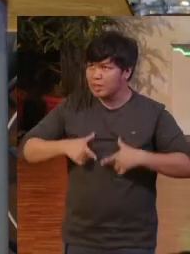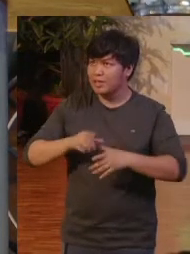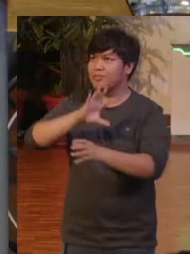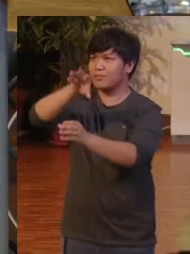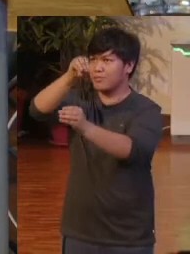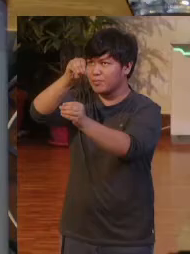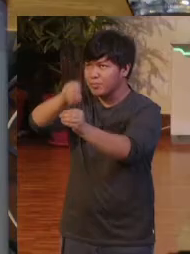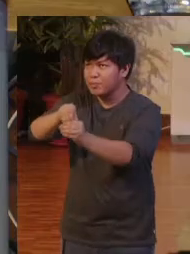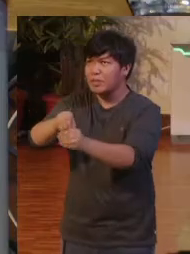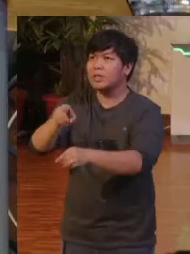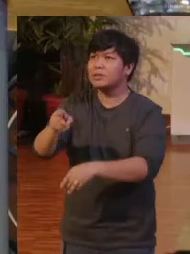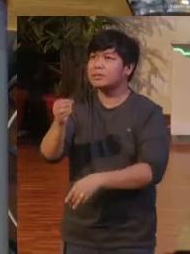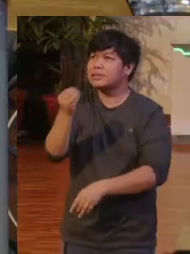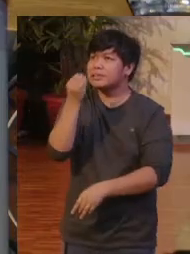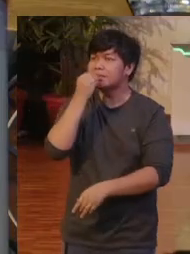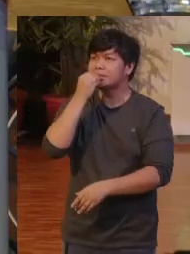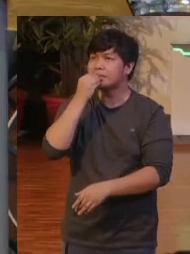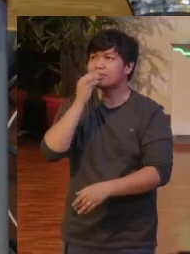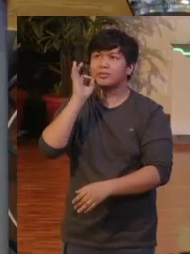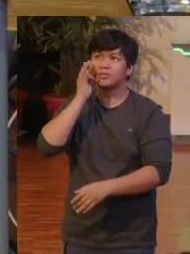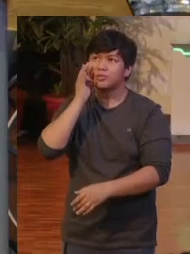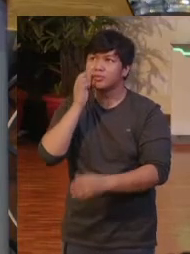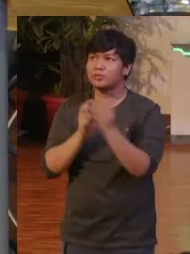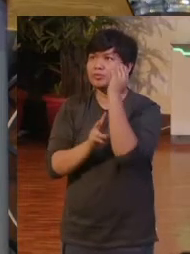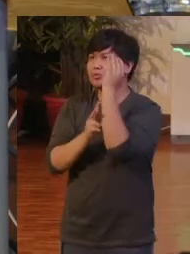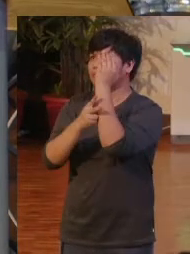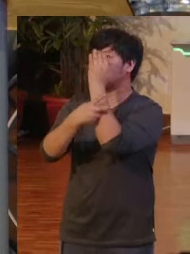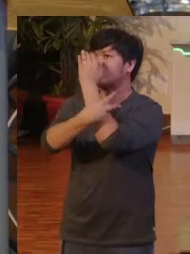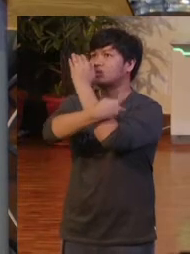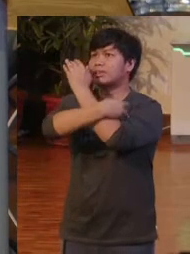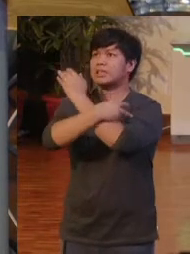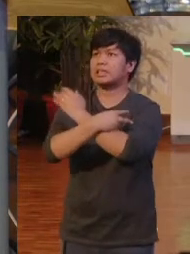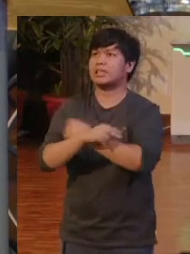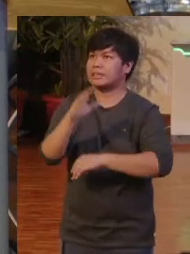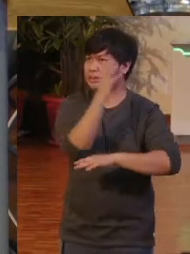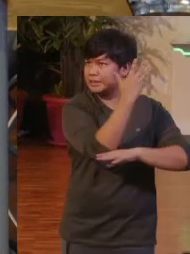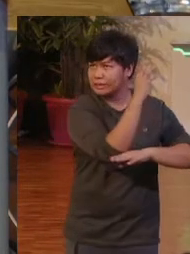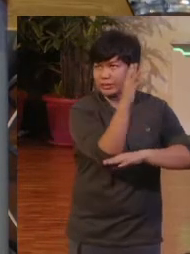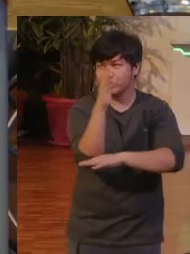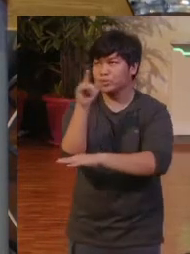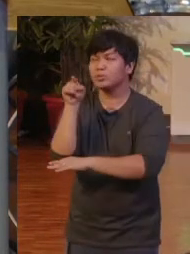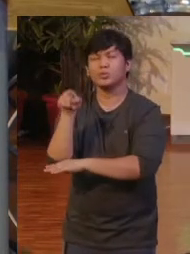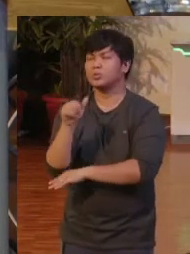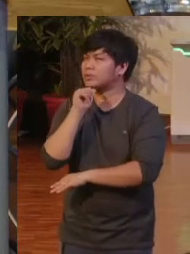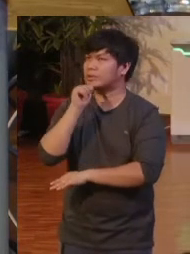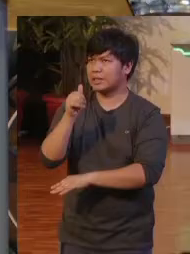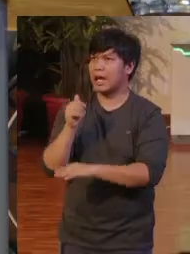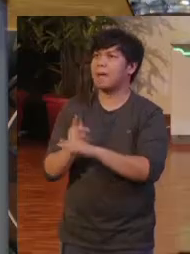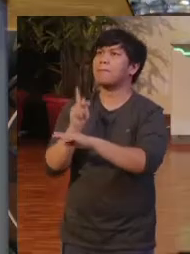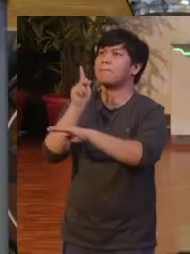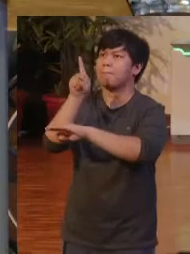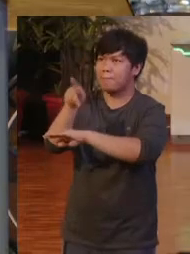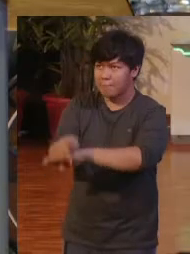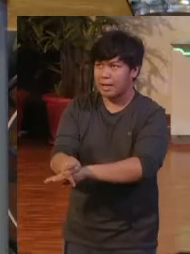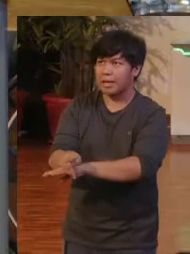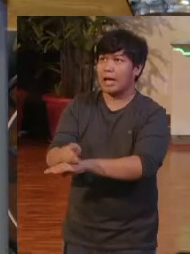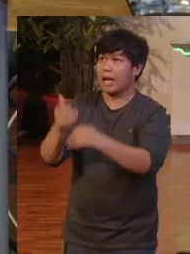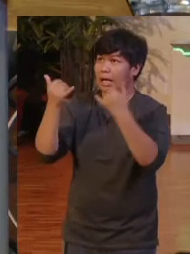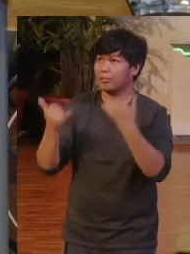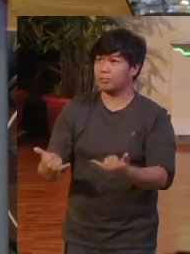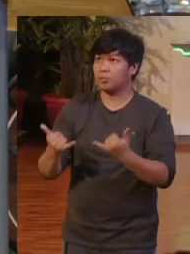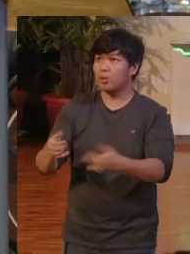them. You eat the fruit of vineyards and olive orchards that you did not plant.